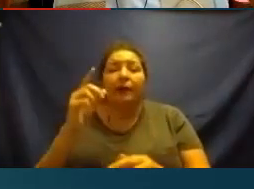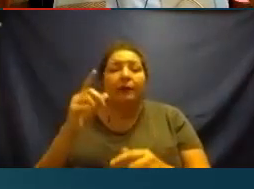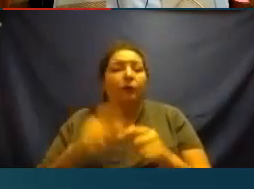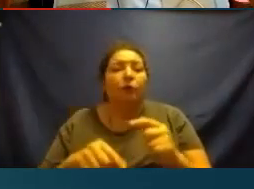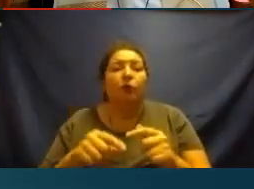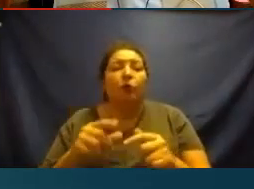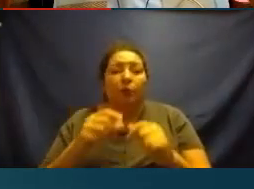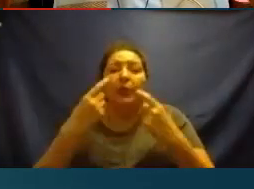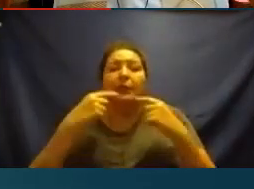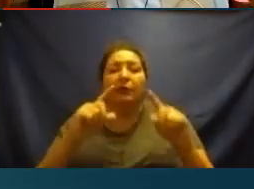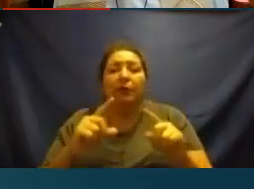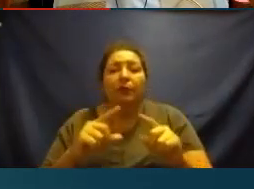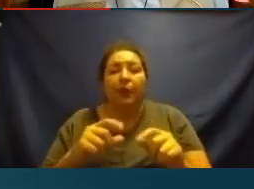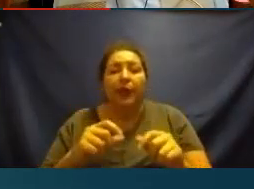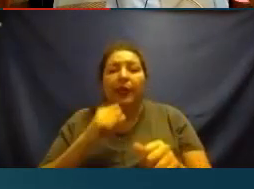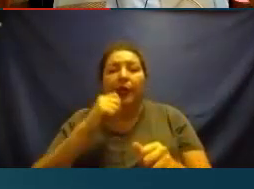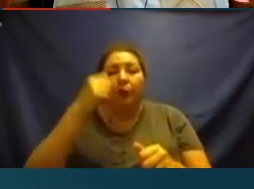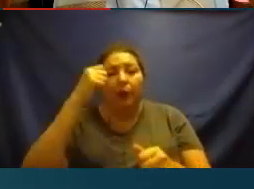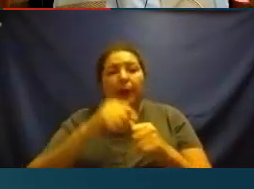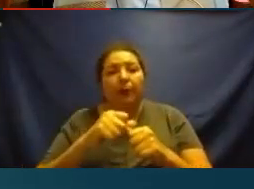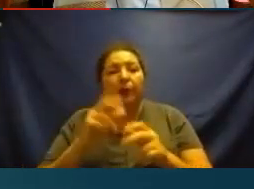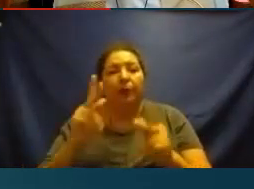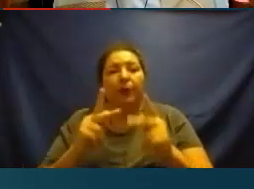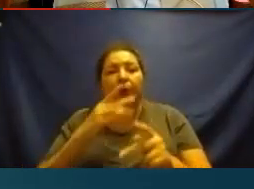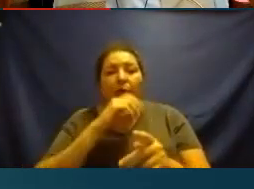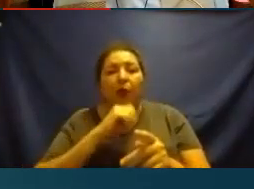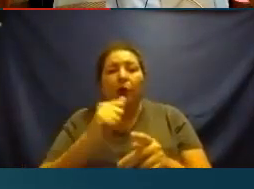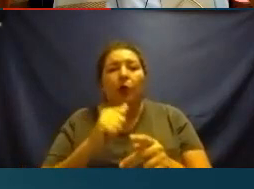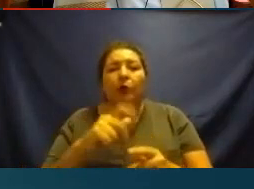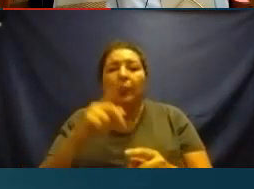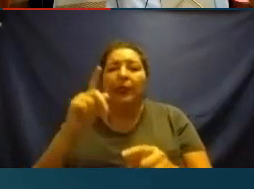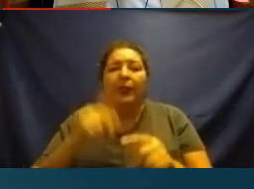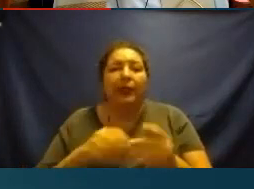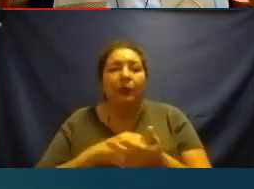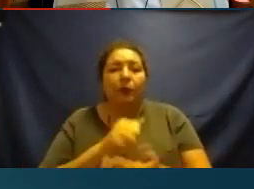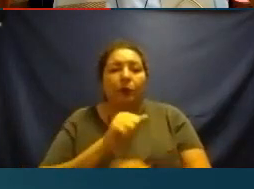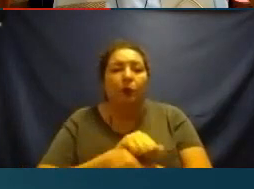vulnerable, aging, and unemployed. Lord, in your mercy.